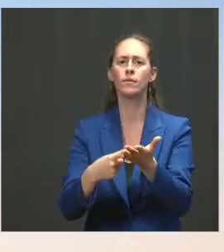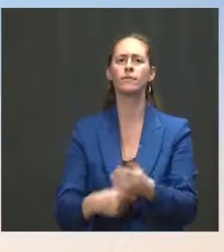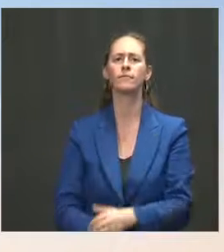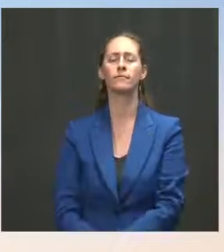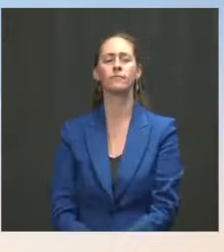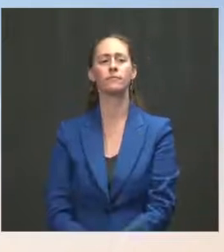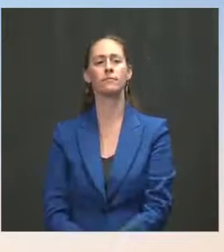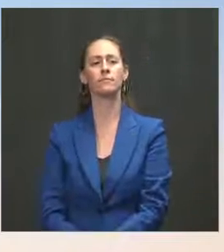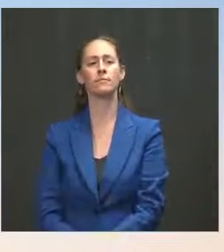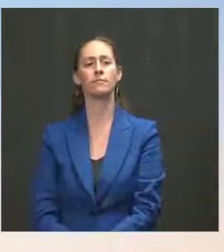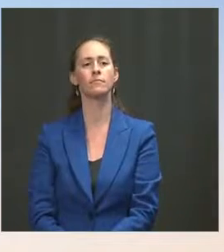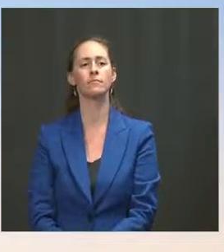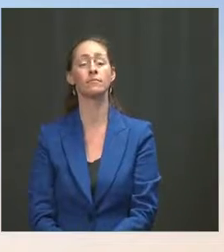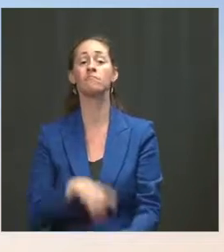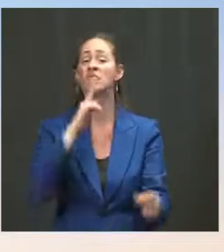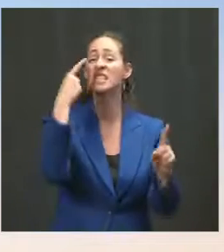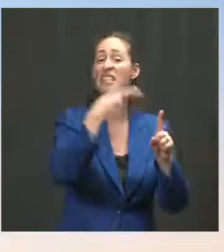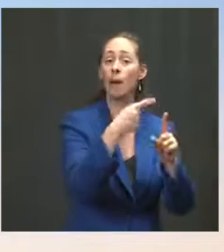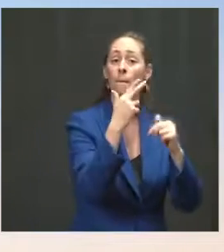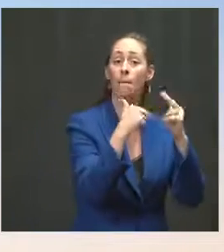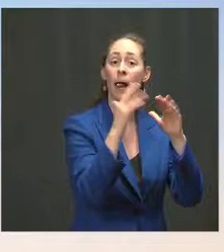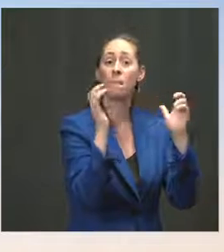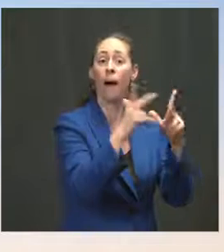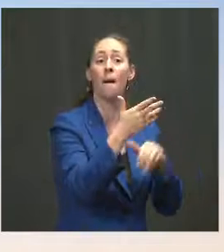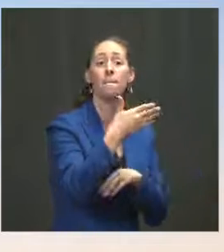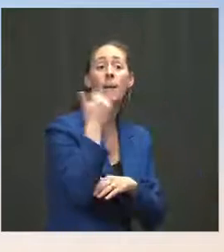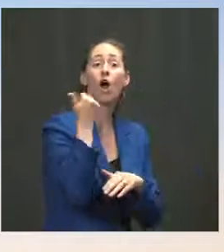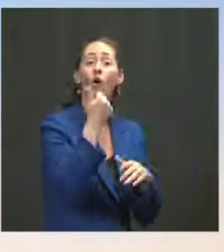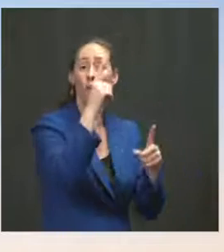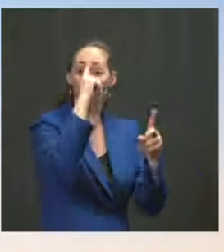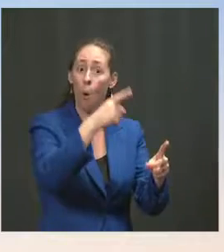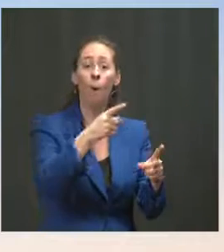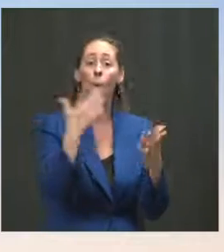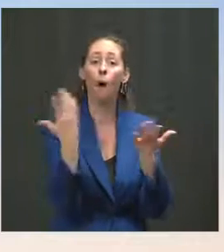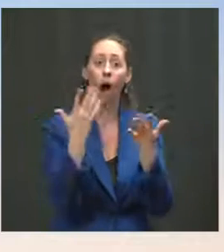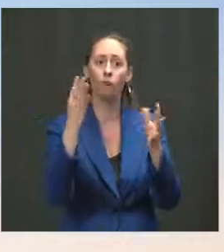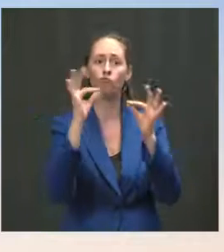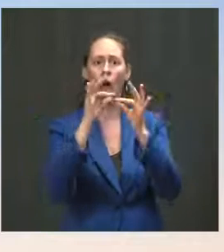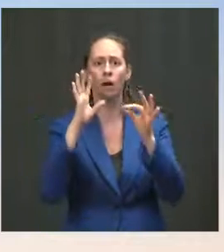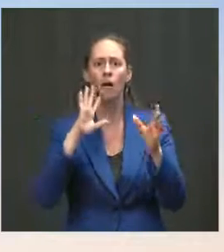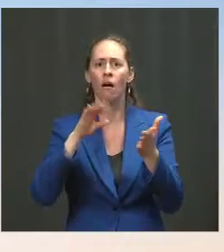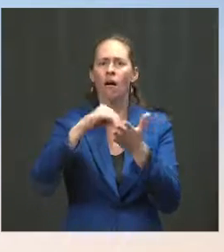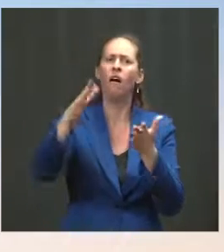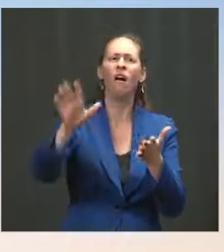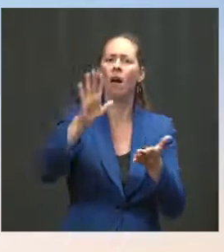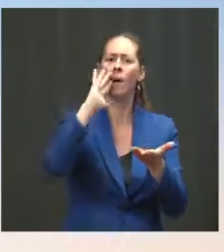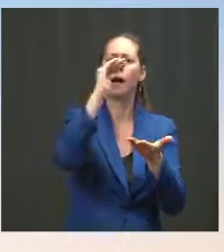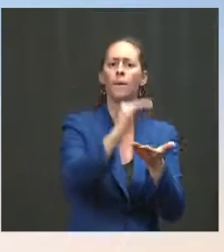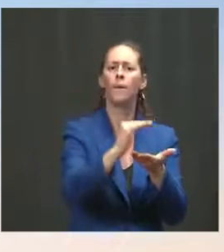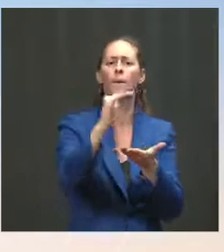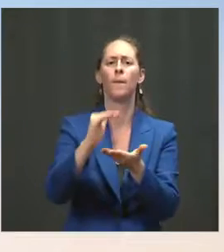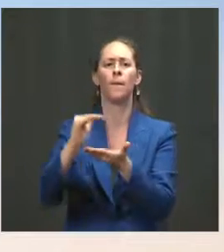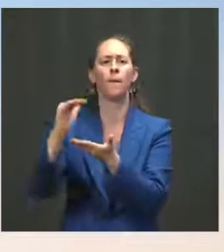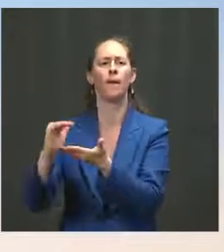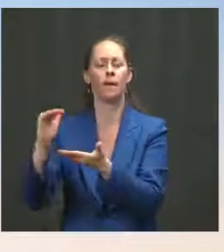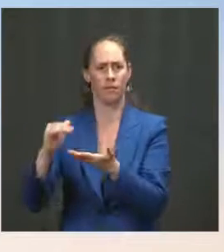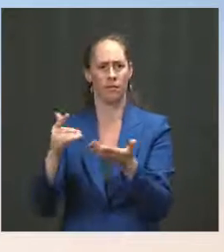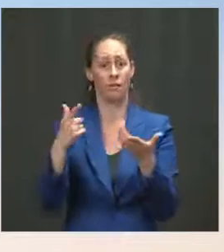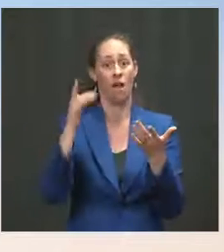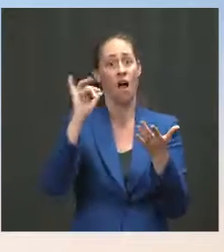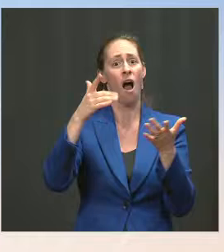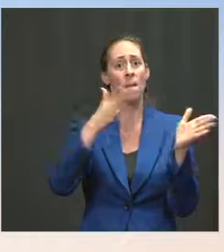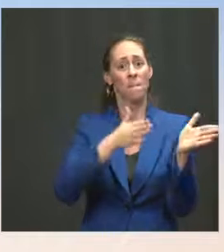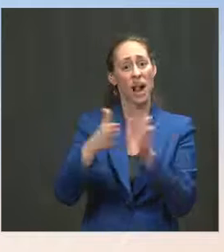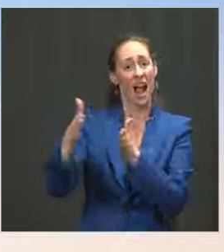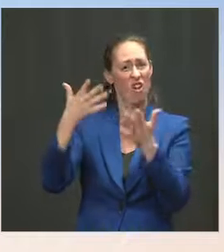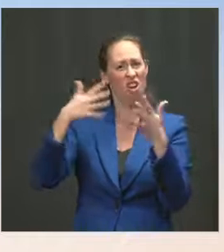Back Better agenda will actually bring costs down over the course of time. It's also a plan and a proposal that is fully paid for. It is different from the